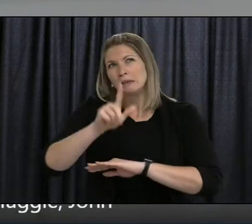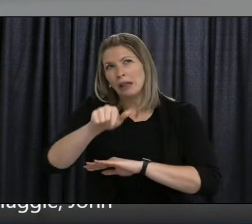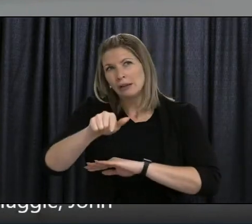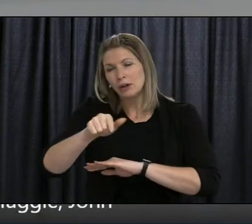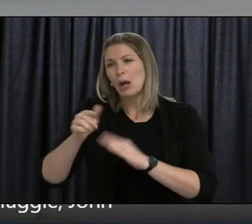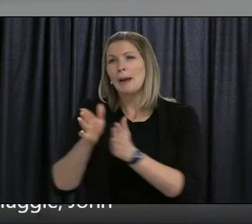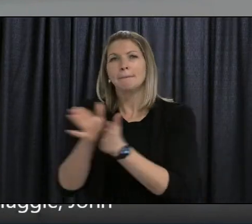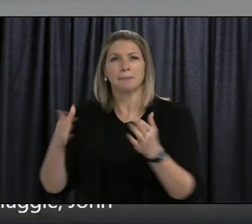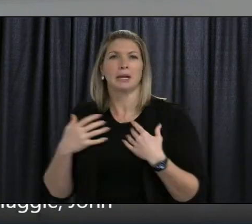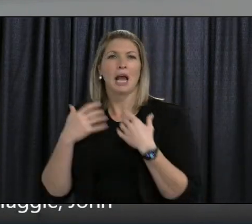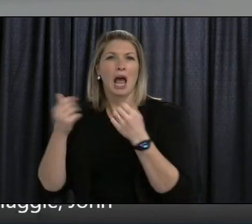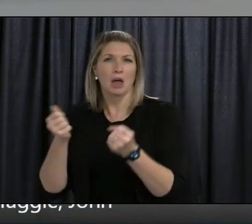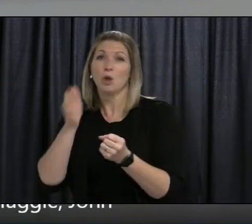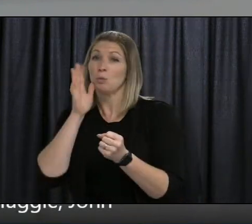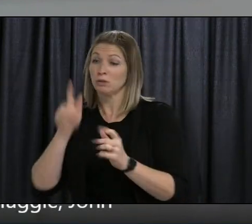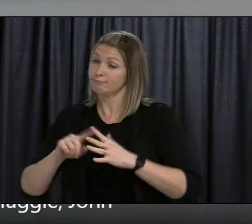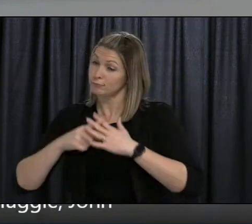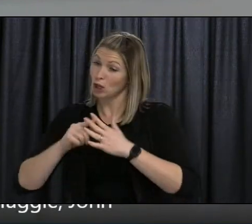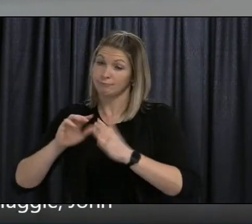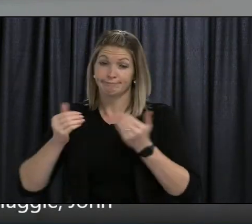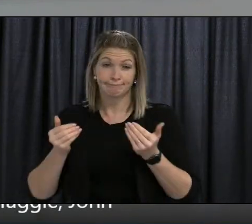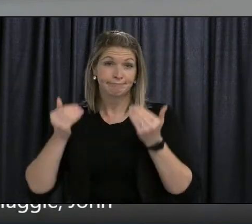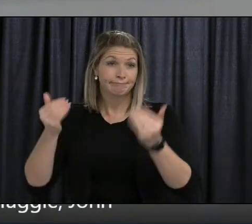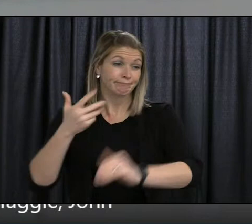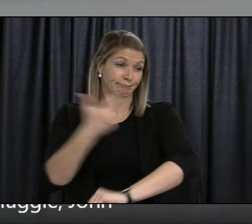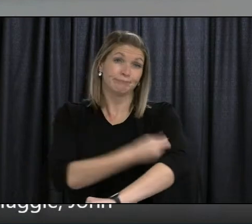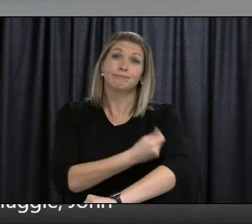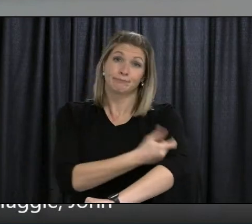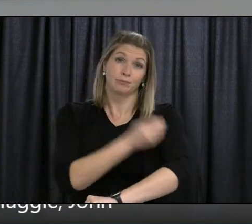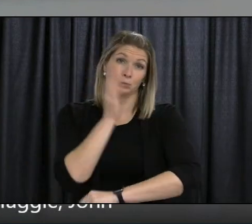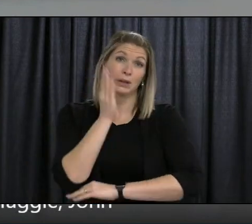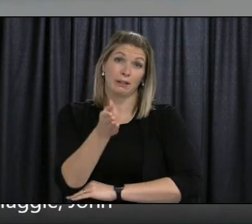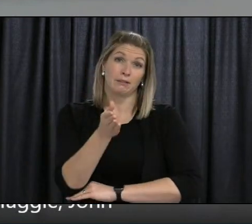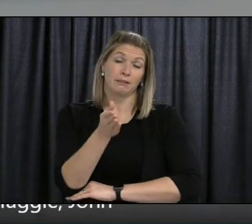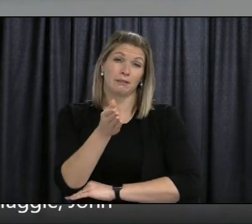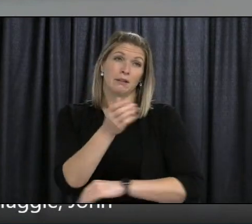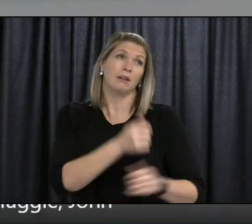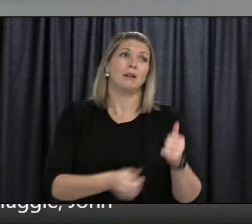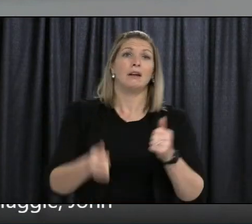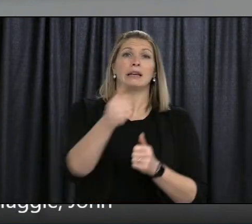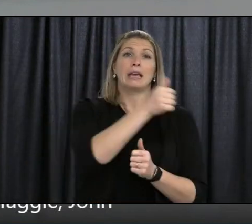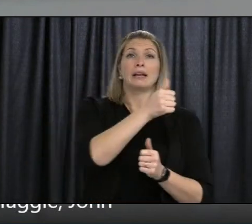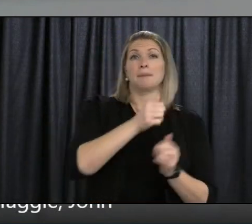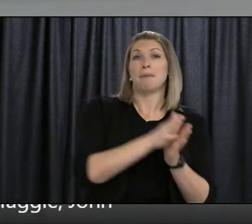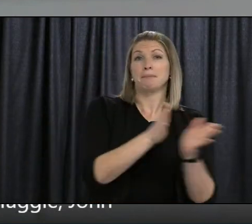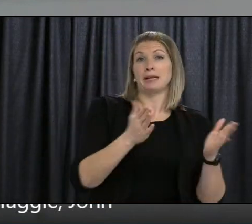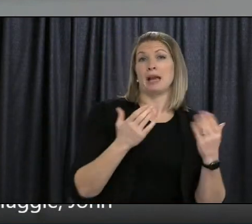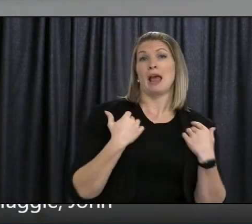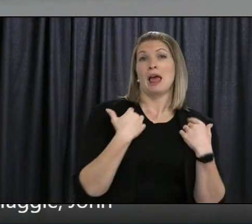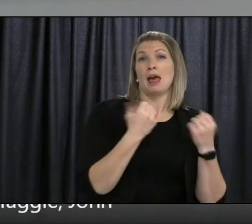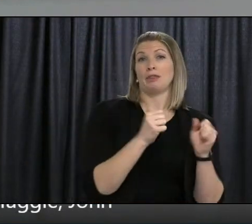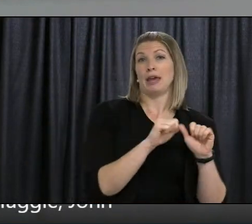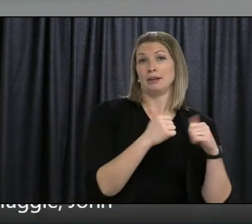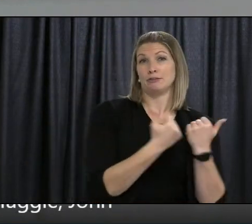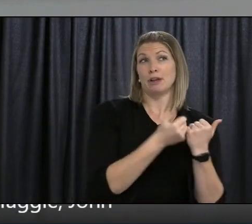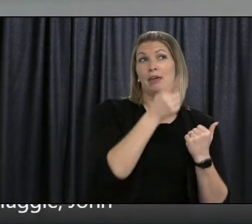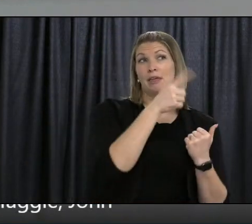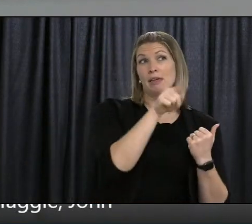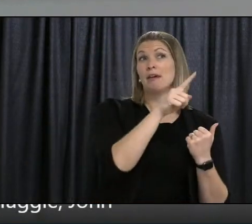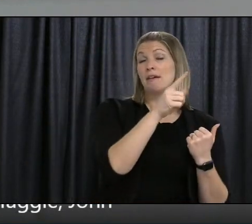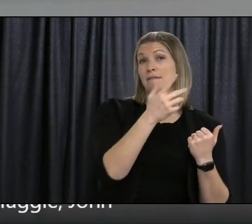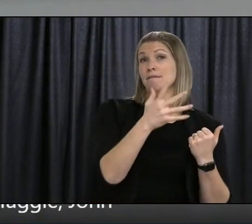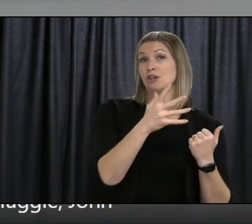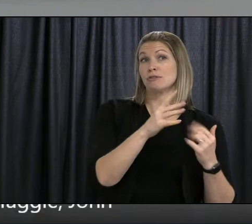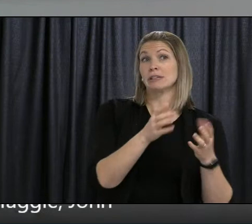begin a program of vaccination. The Public Health Agency of Canada and Pfizer have insisted that at least the first